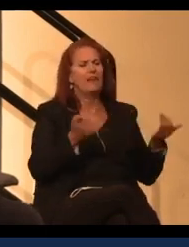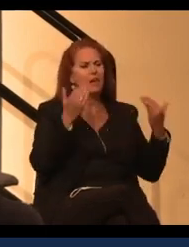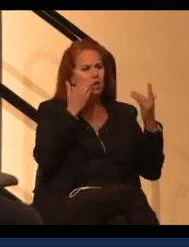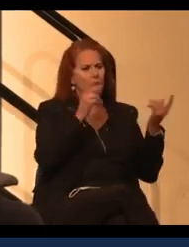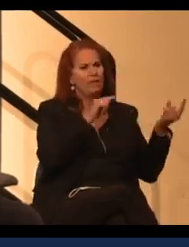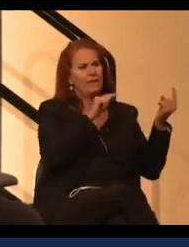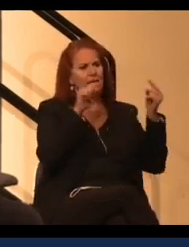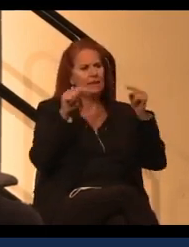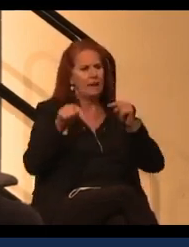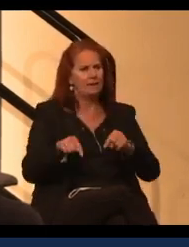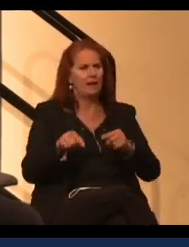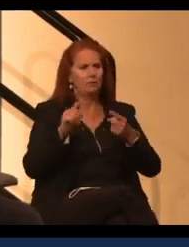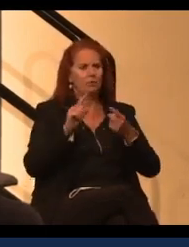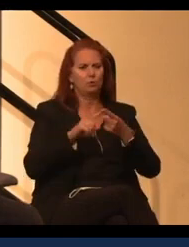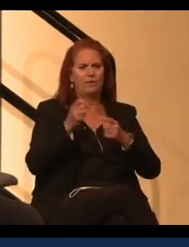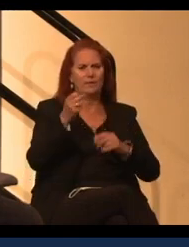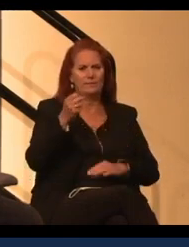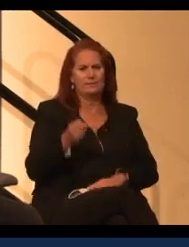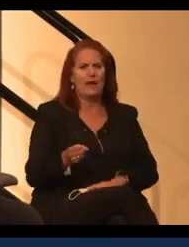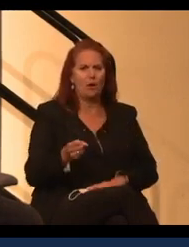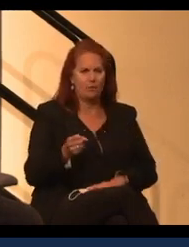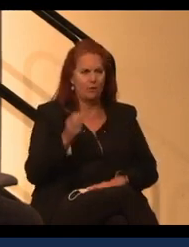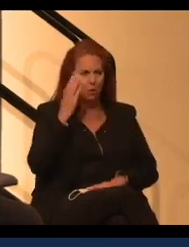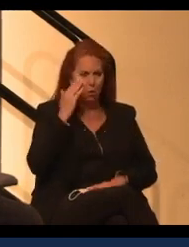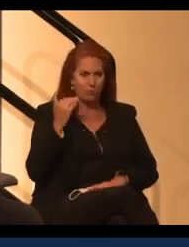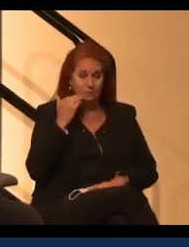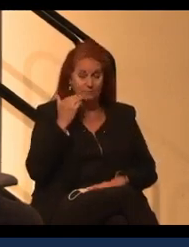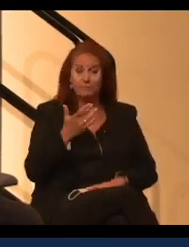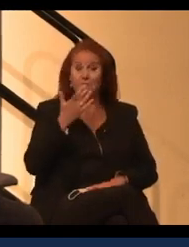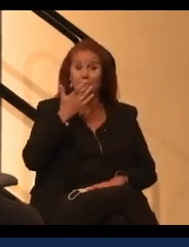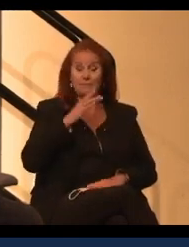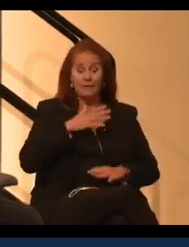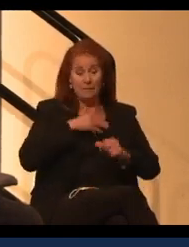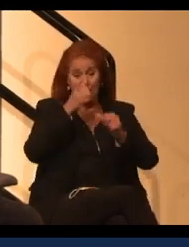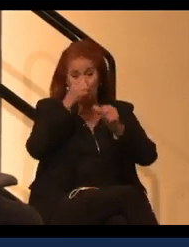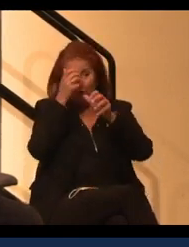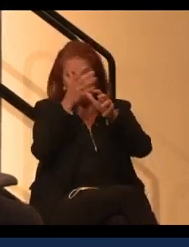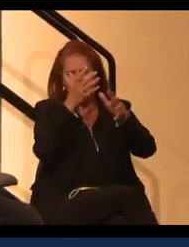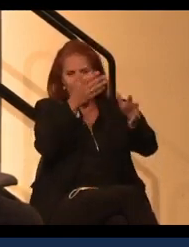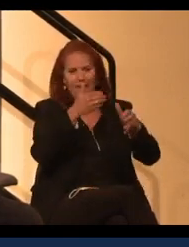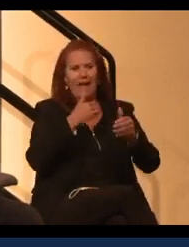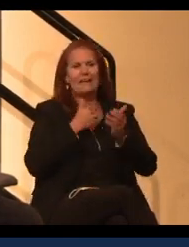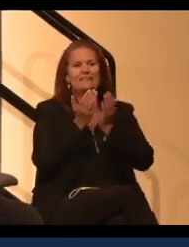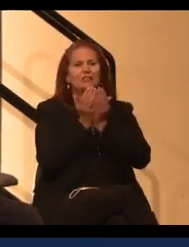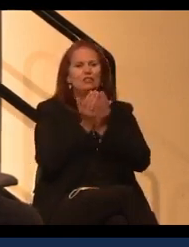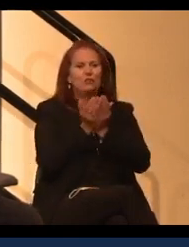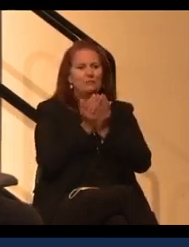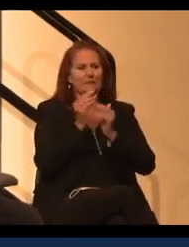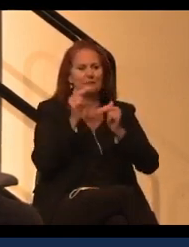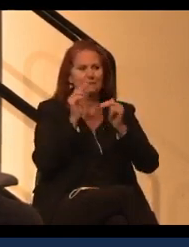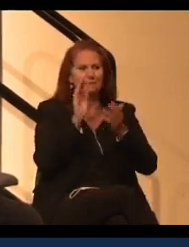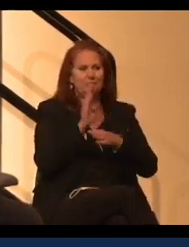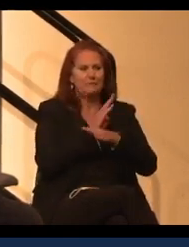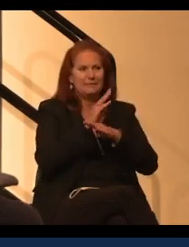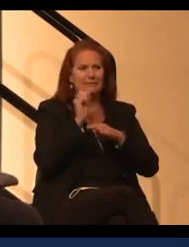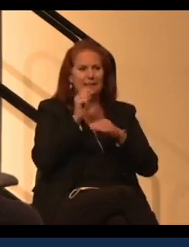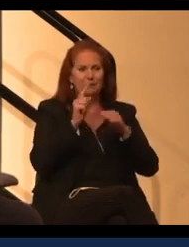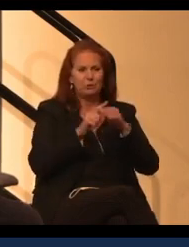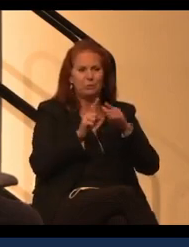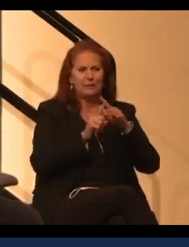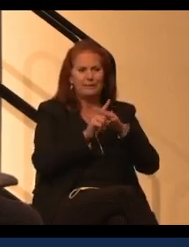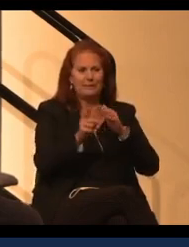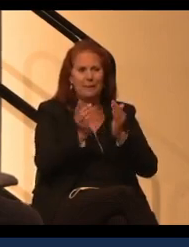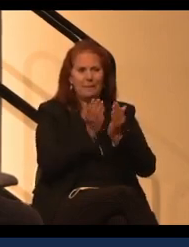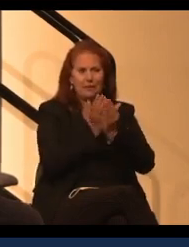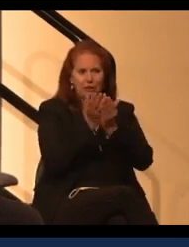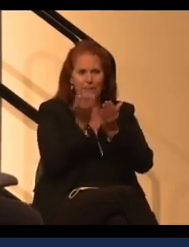came down to the South. Luckily, my grandfather had a little shipping business where they were able to escape by